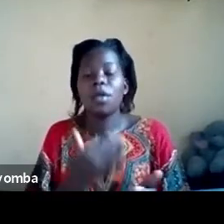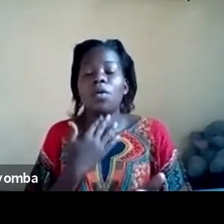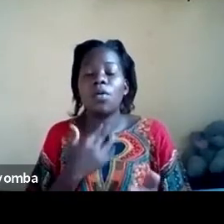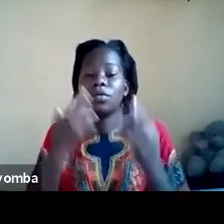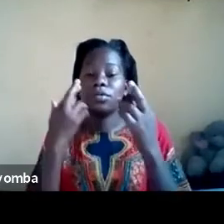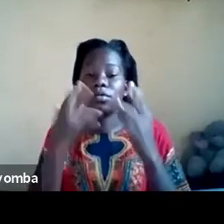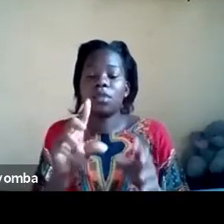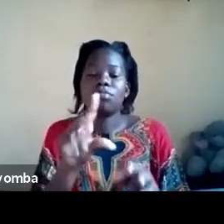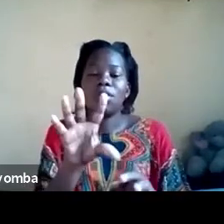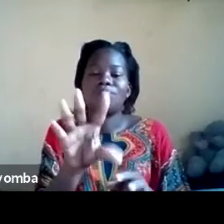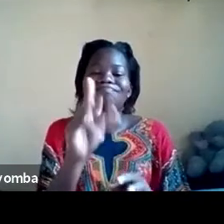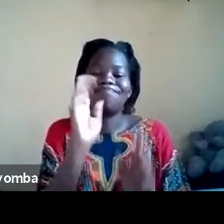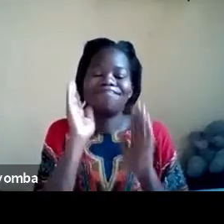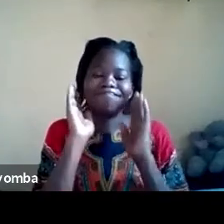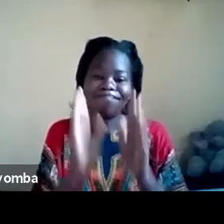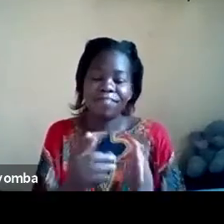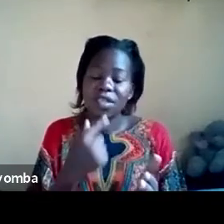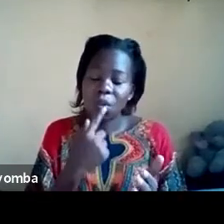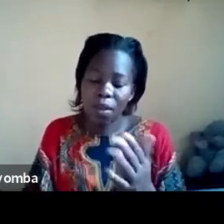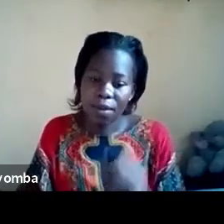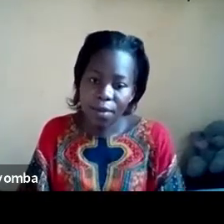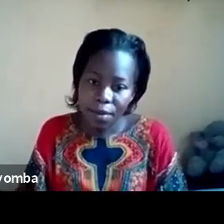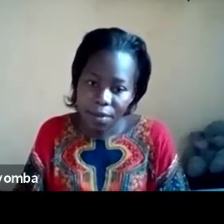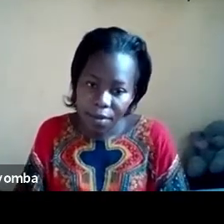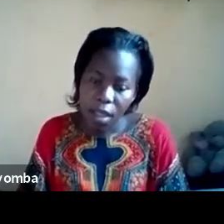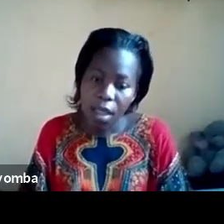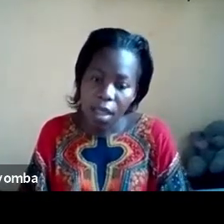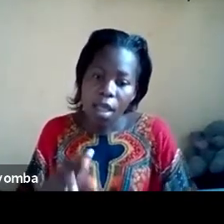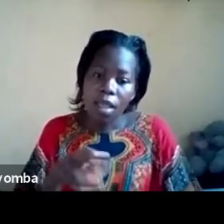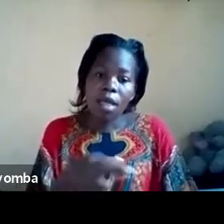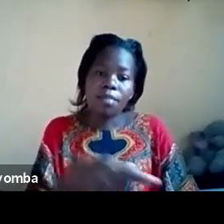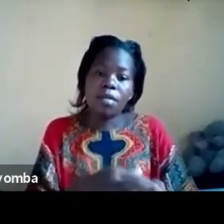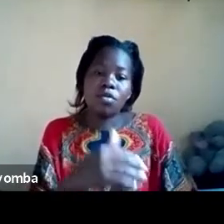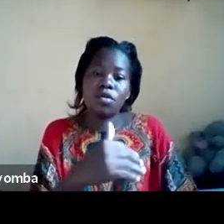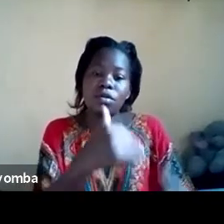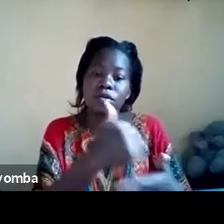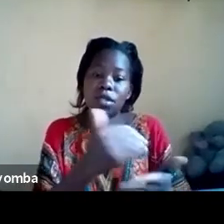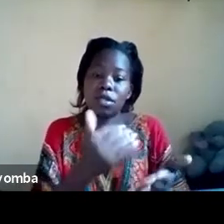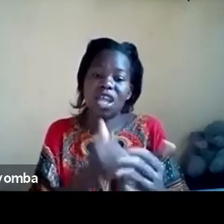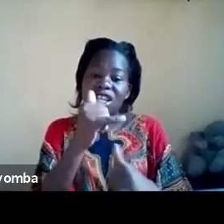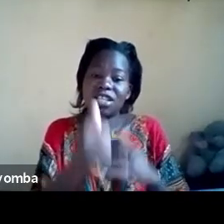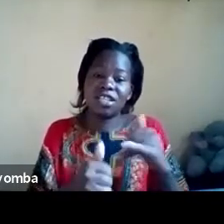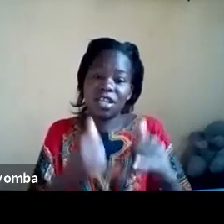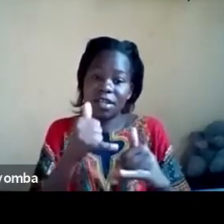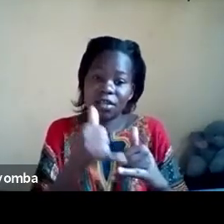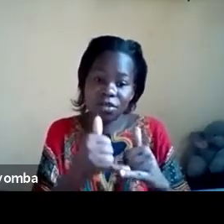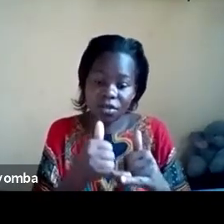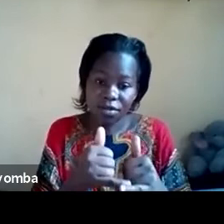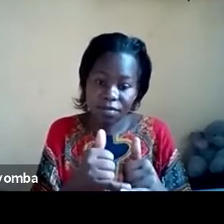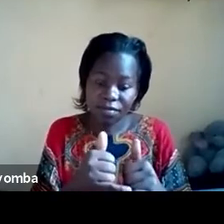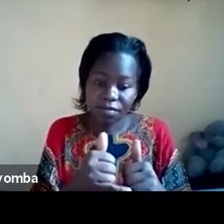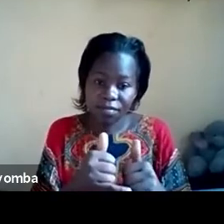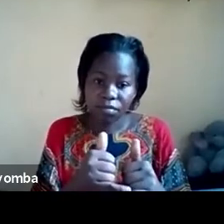out that the mineral sector internationally is one of